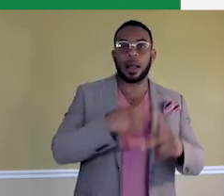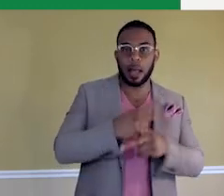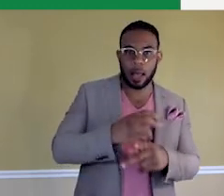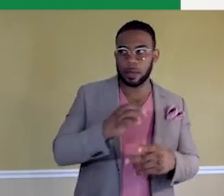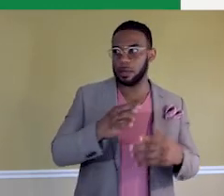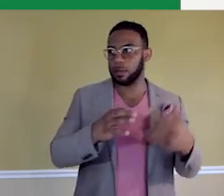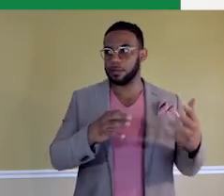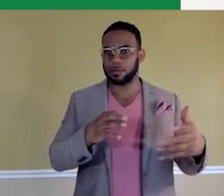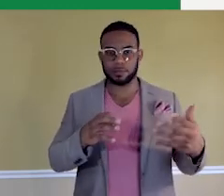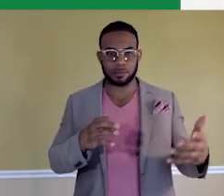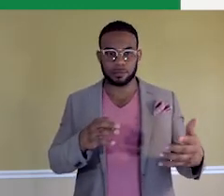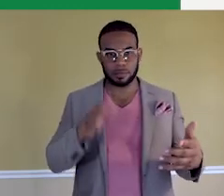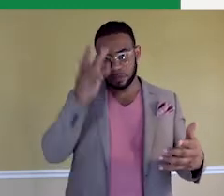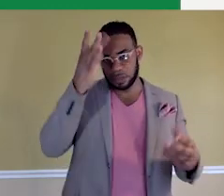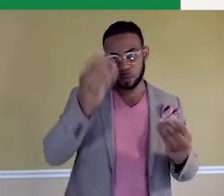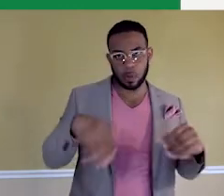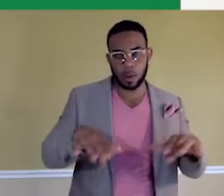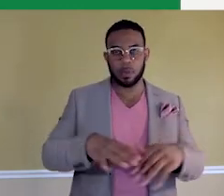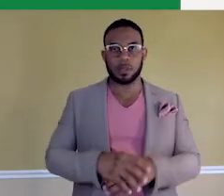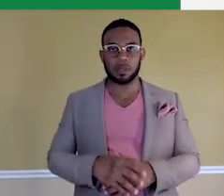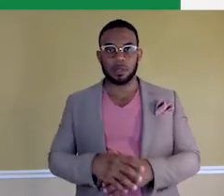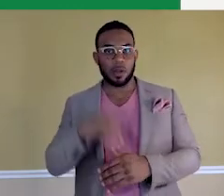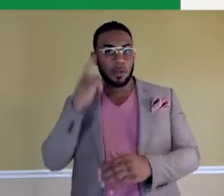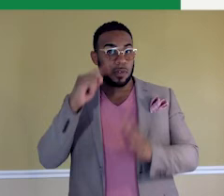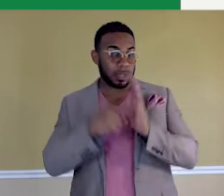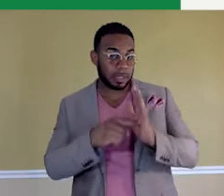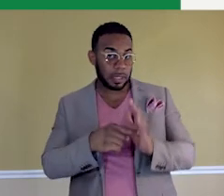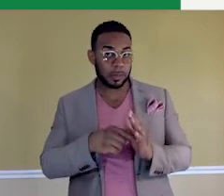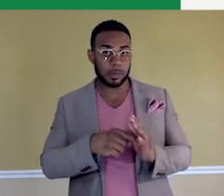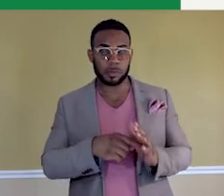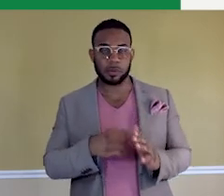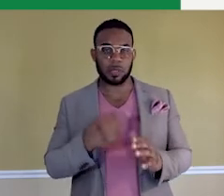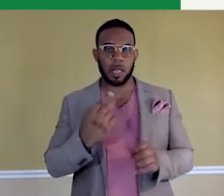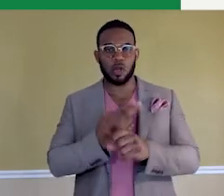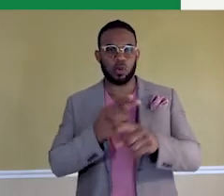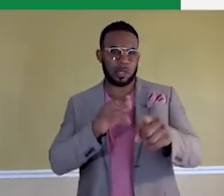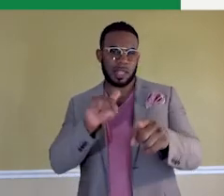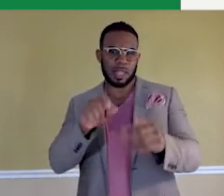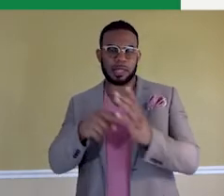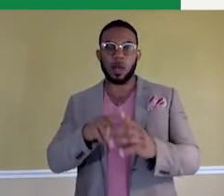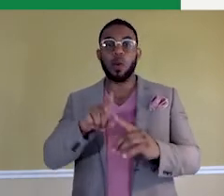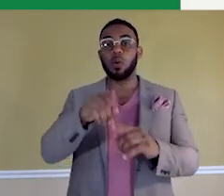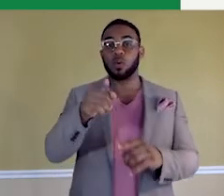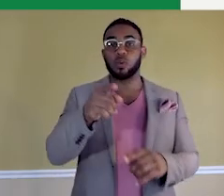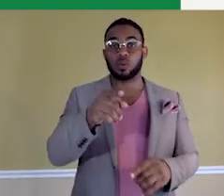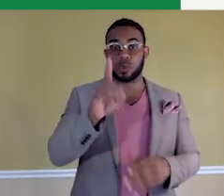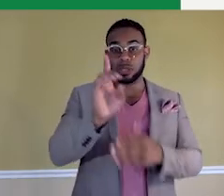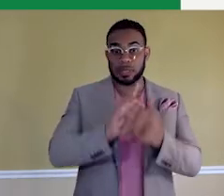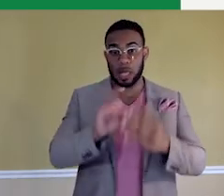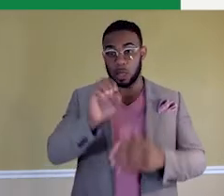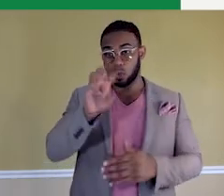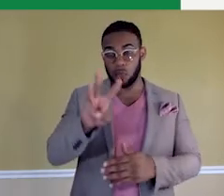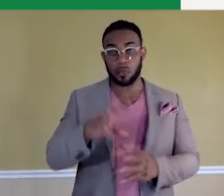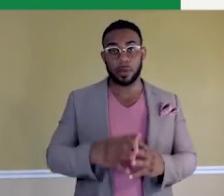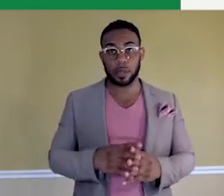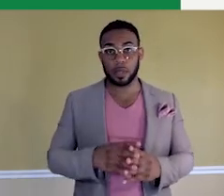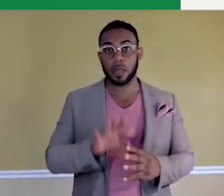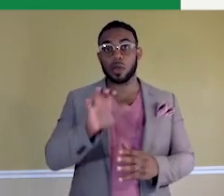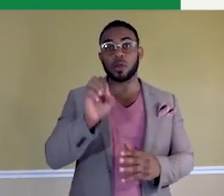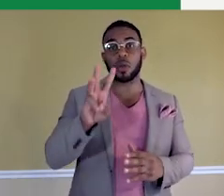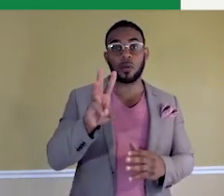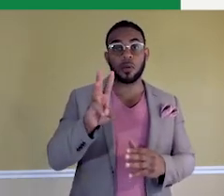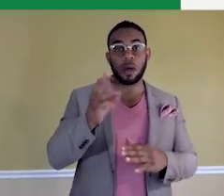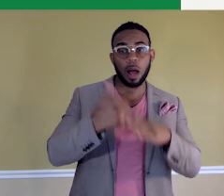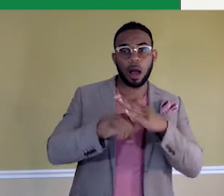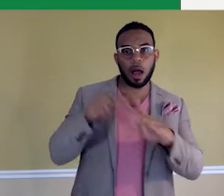of intellectual property. For example, I'll use software as an example. When you design a software, your software